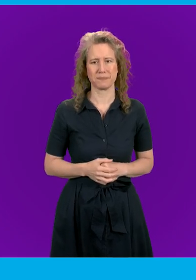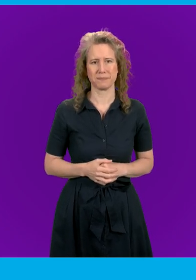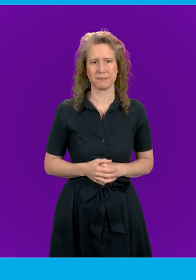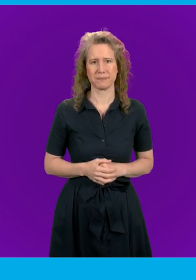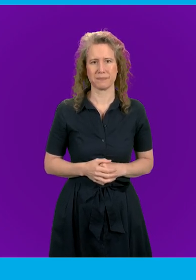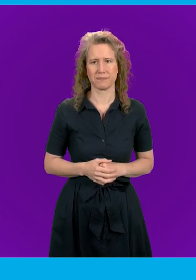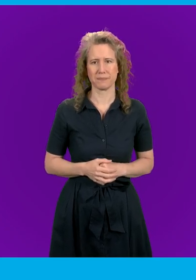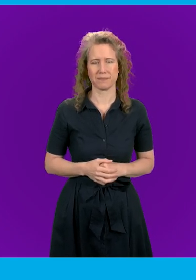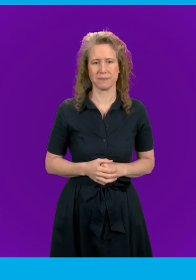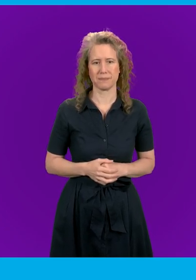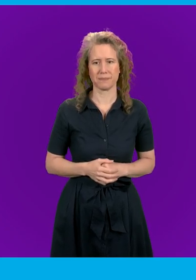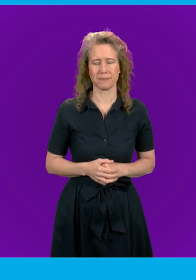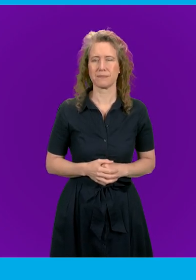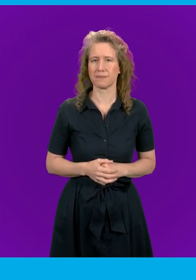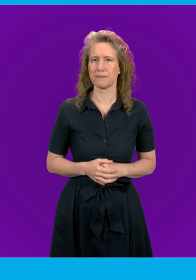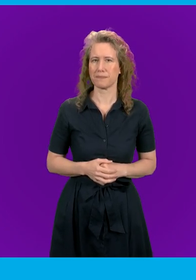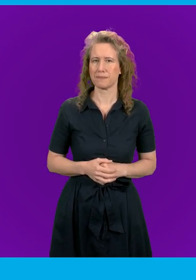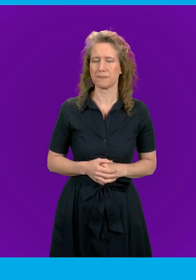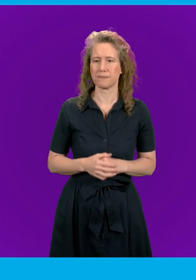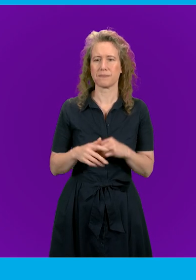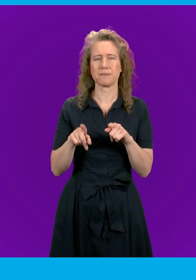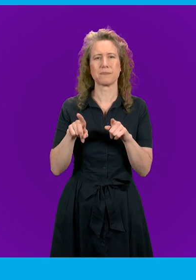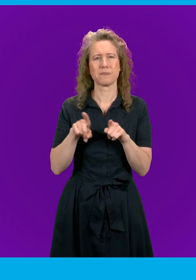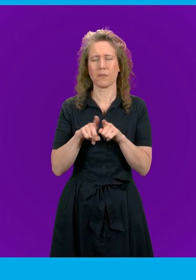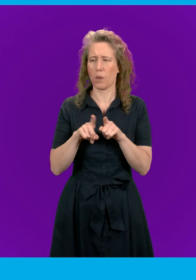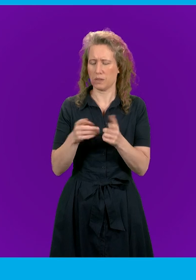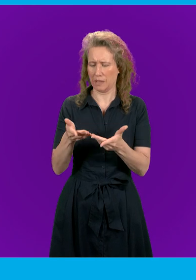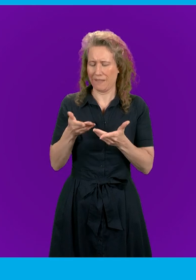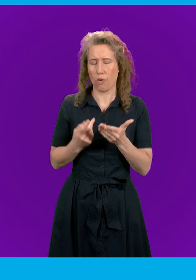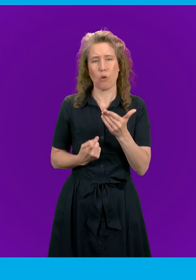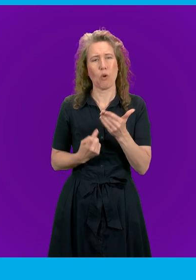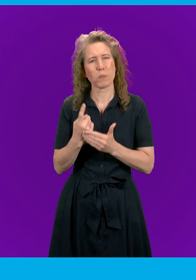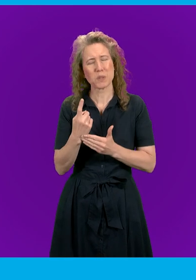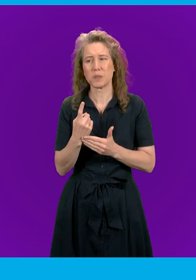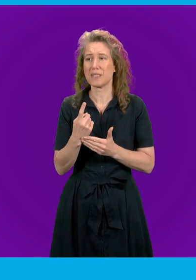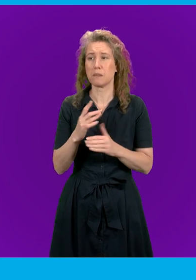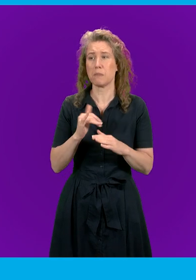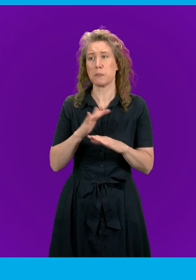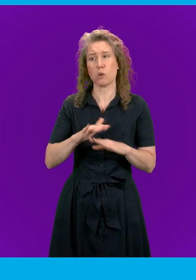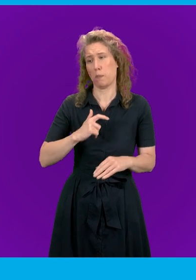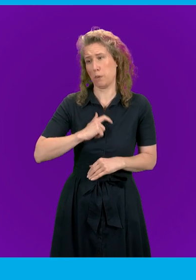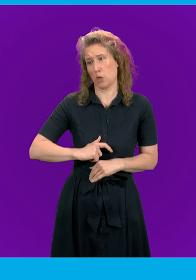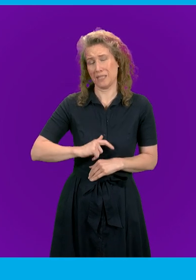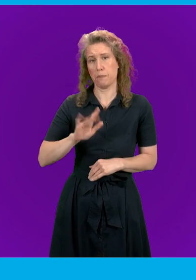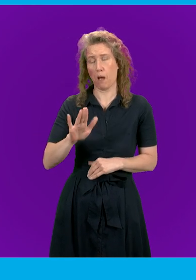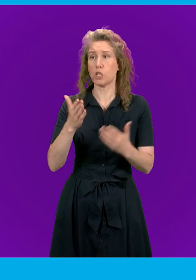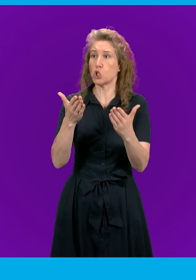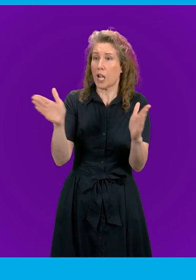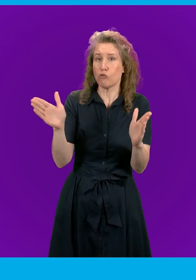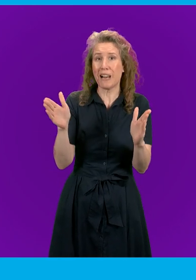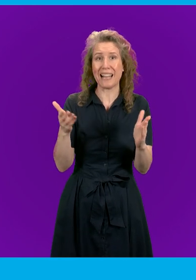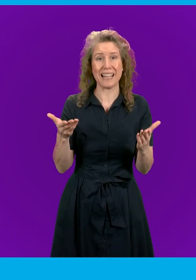Yeah, I also, having the opportunity to, maybe not personally, but just like a general broad thing